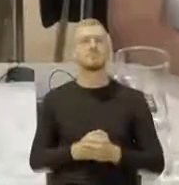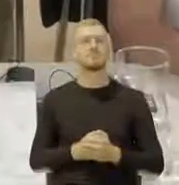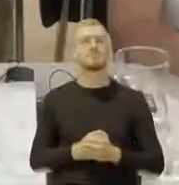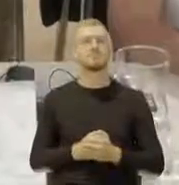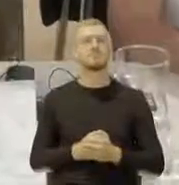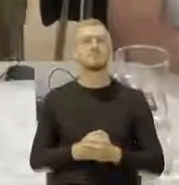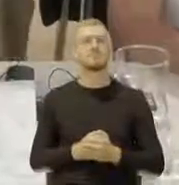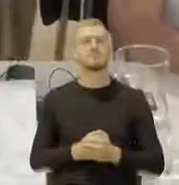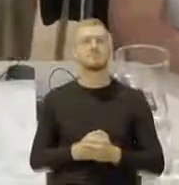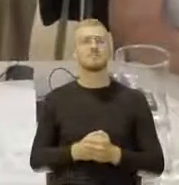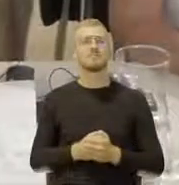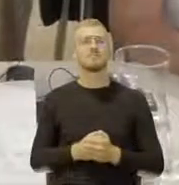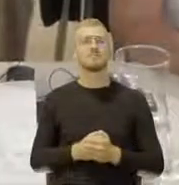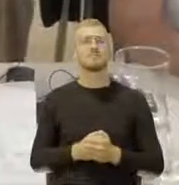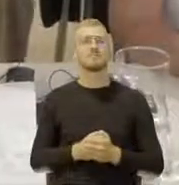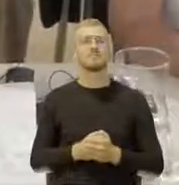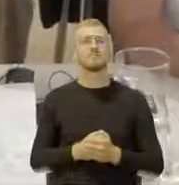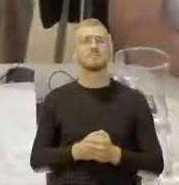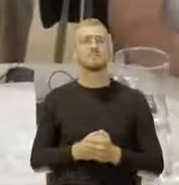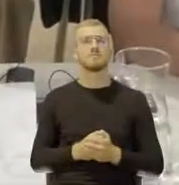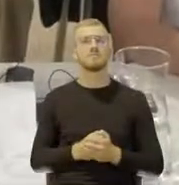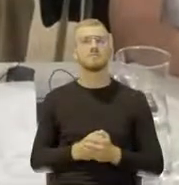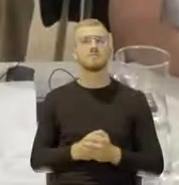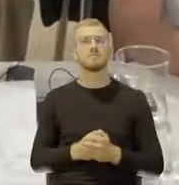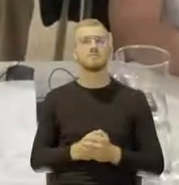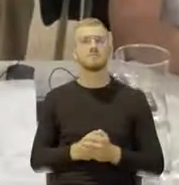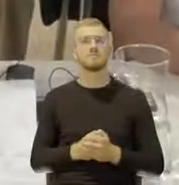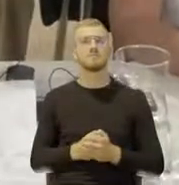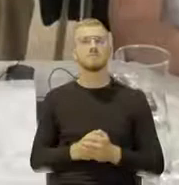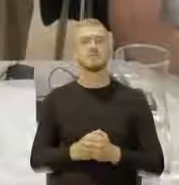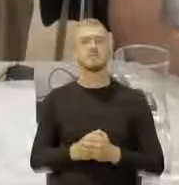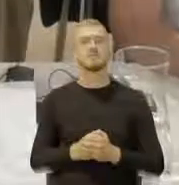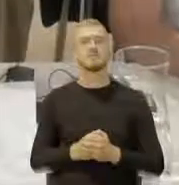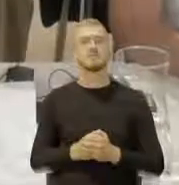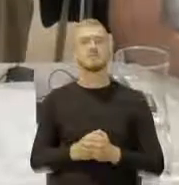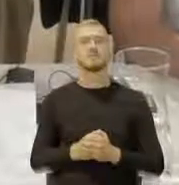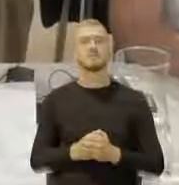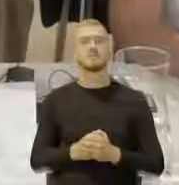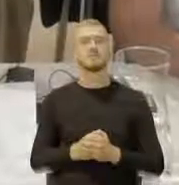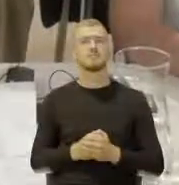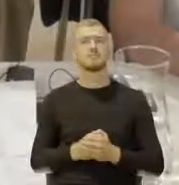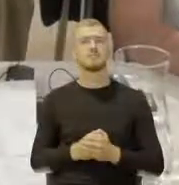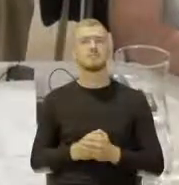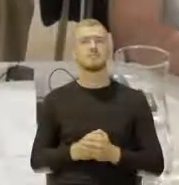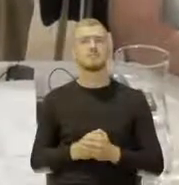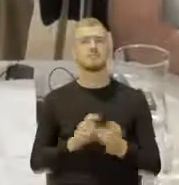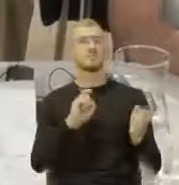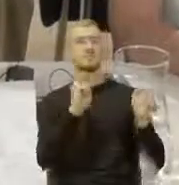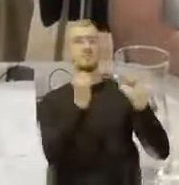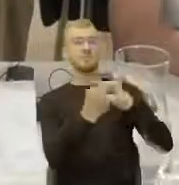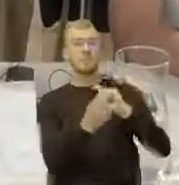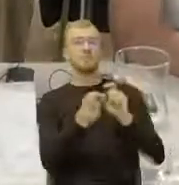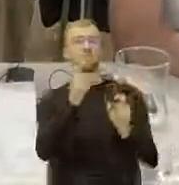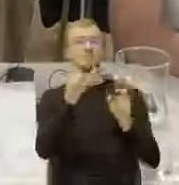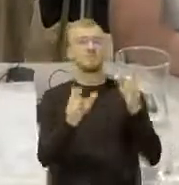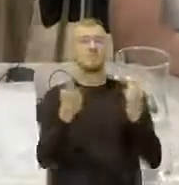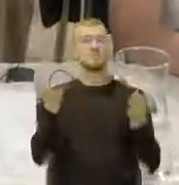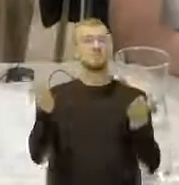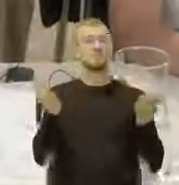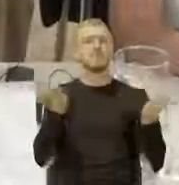public procurement, which is huge at the subnational level, in the territory so that it can come back and